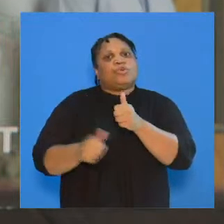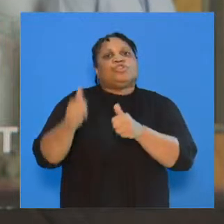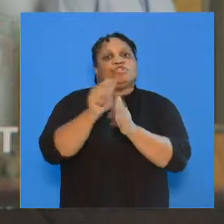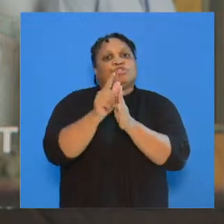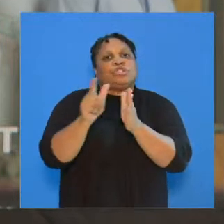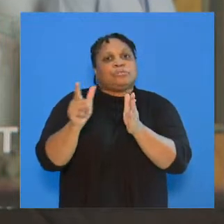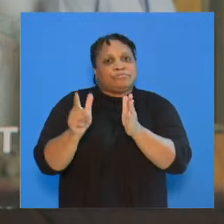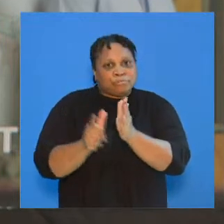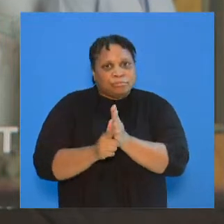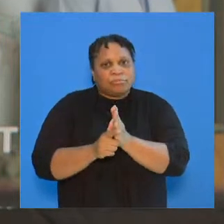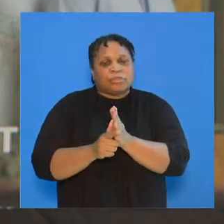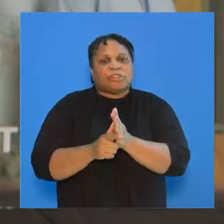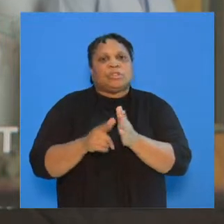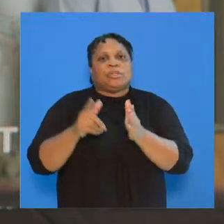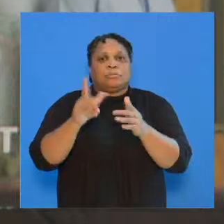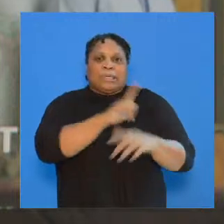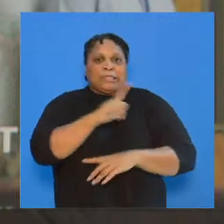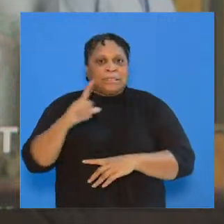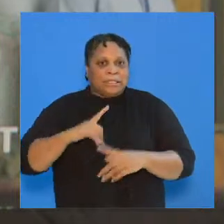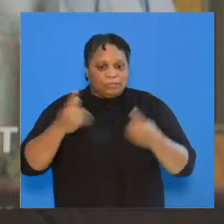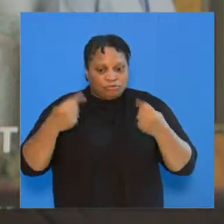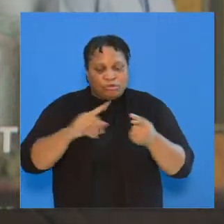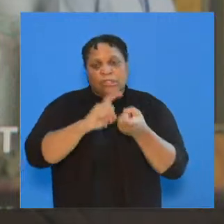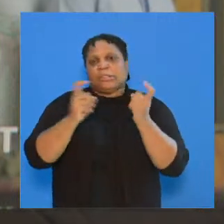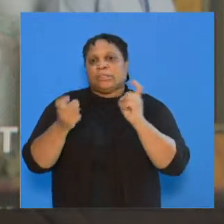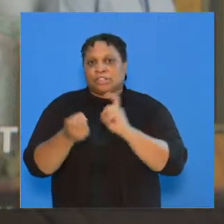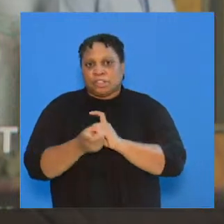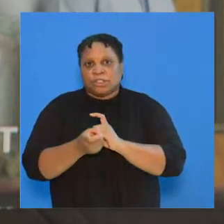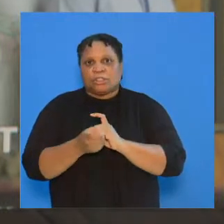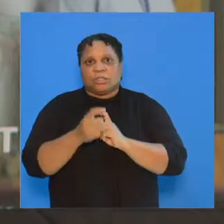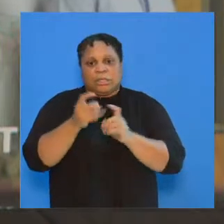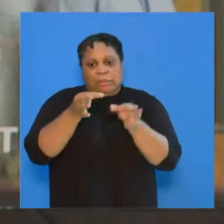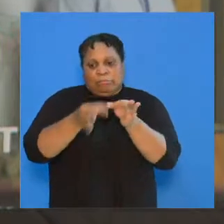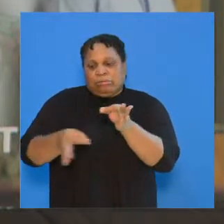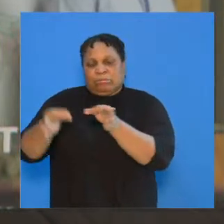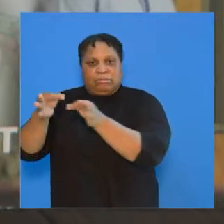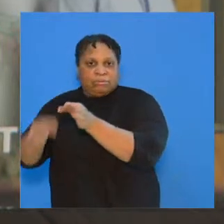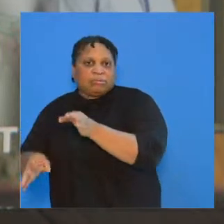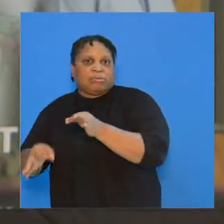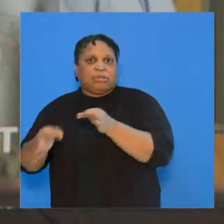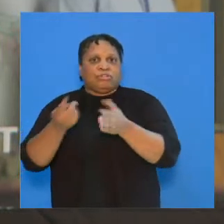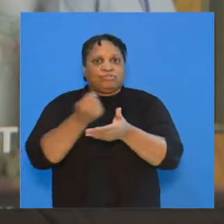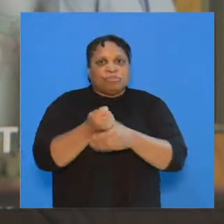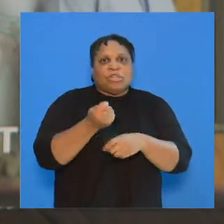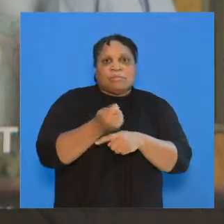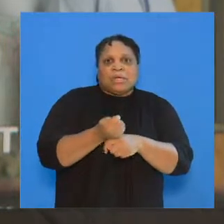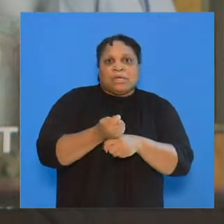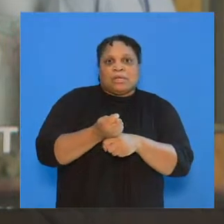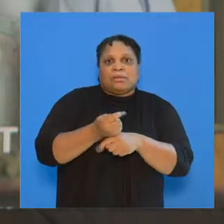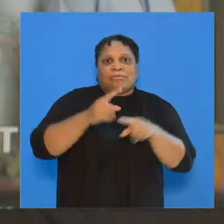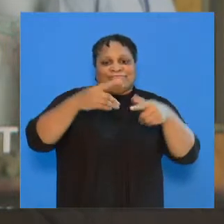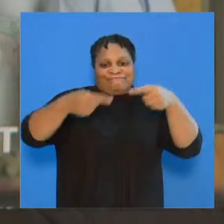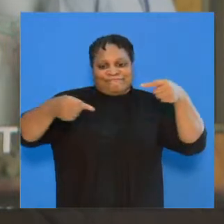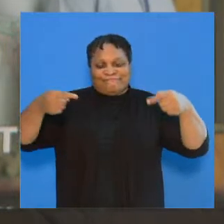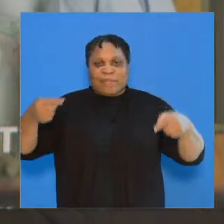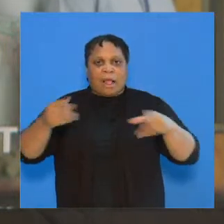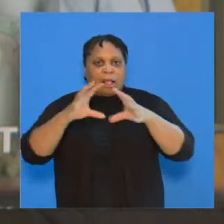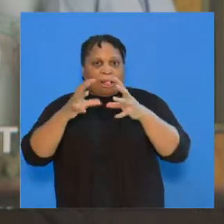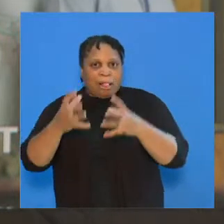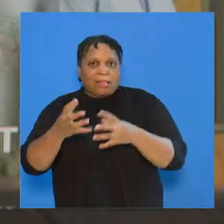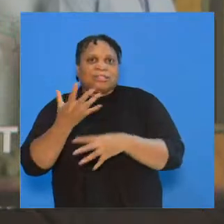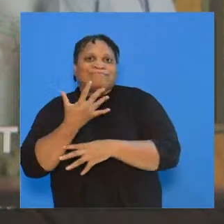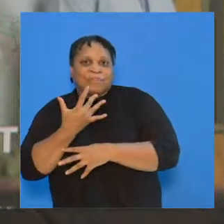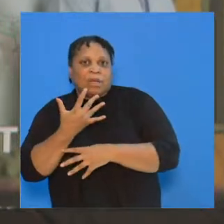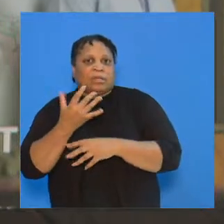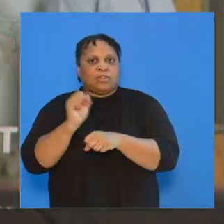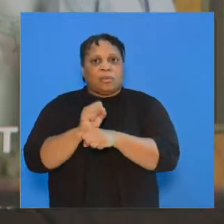legislation to enshrine the illegality of disparate treatment of different classes of workers in Bermuda.